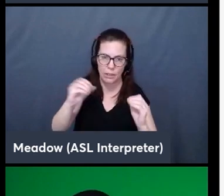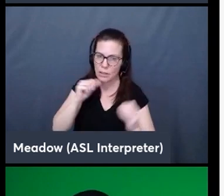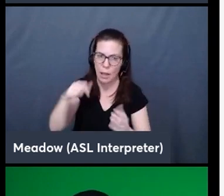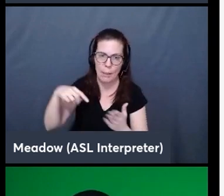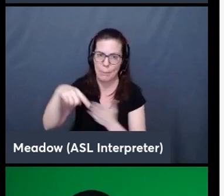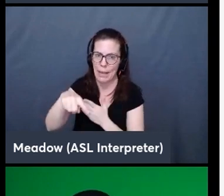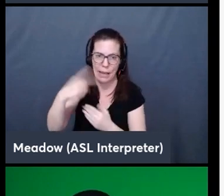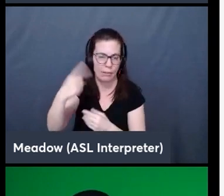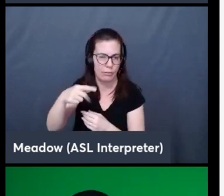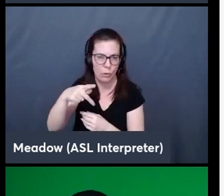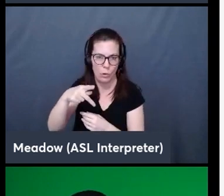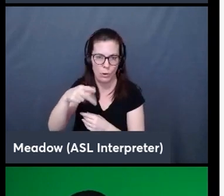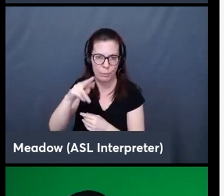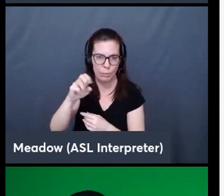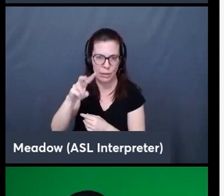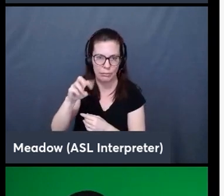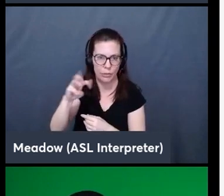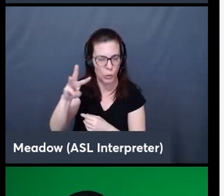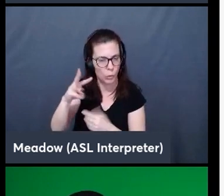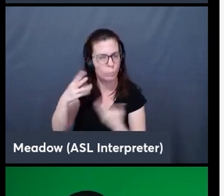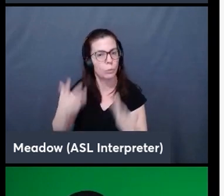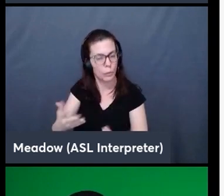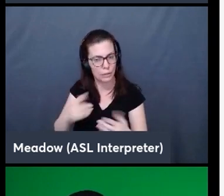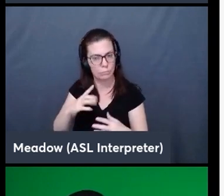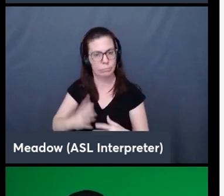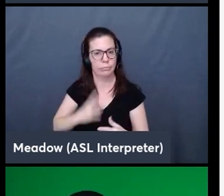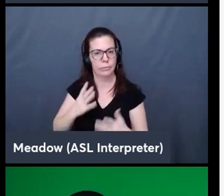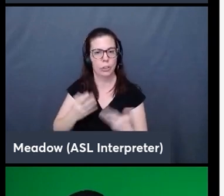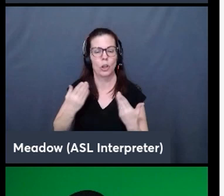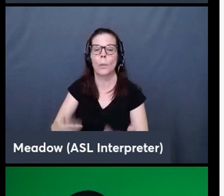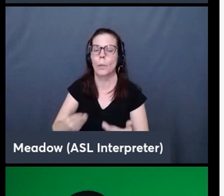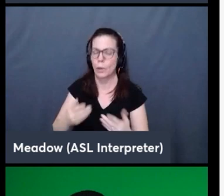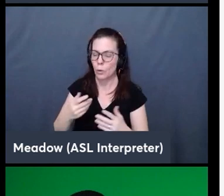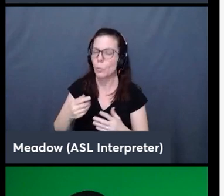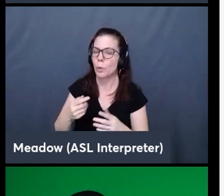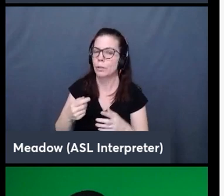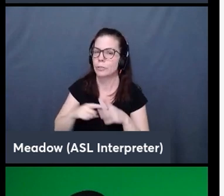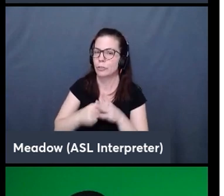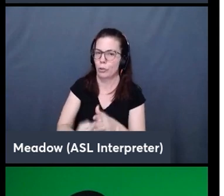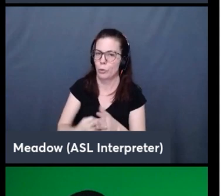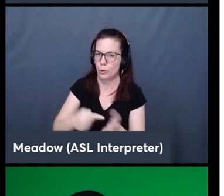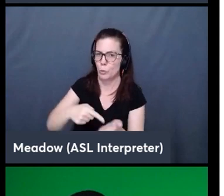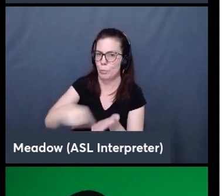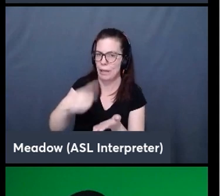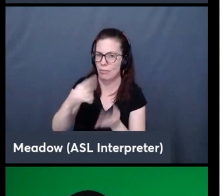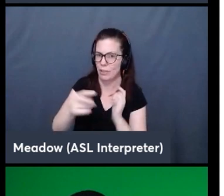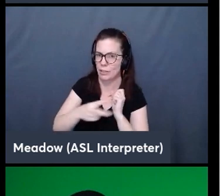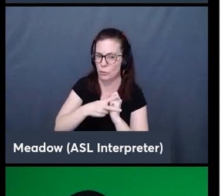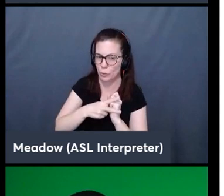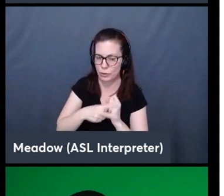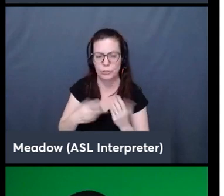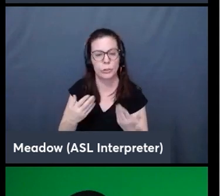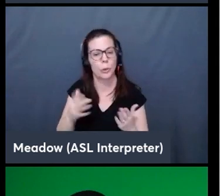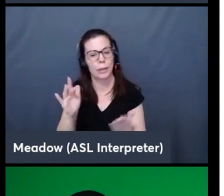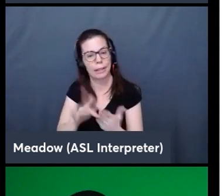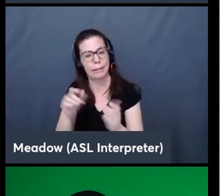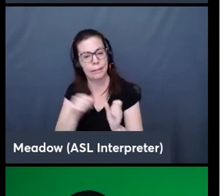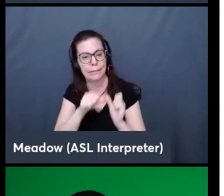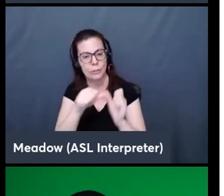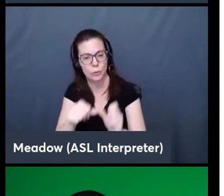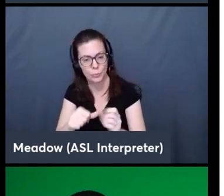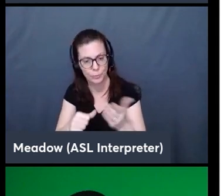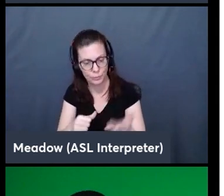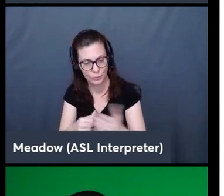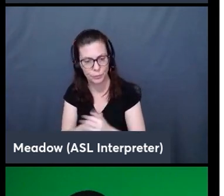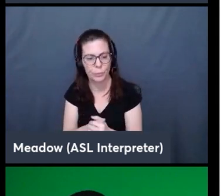for preview, but once you do a GA, customer will start paying for the backup storage. So I'll click on Continue.